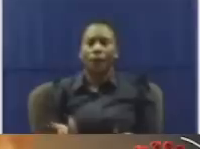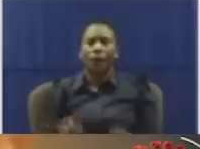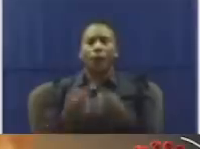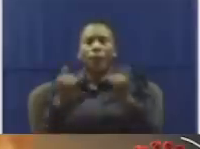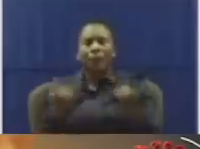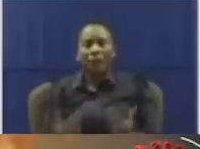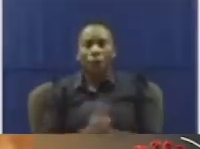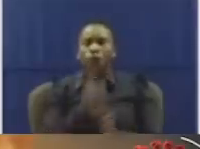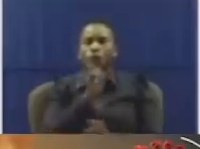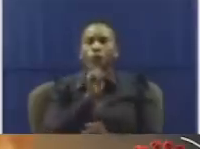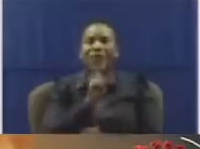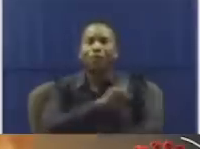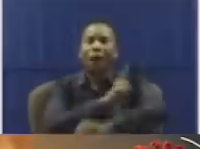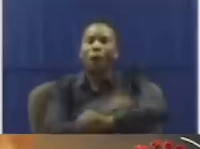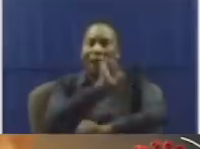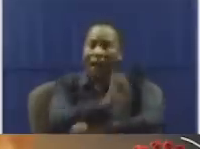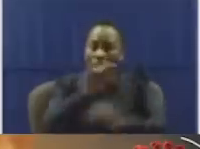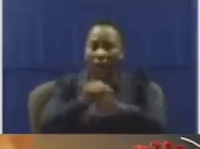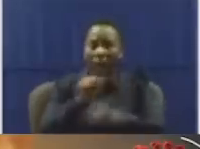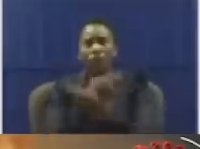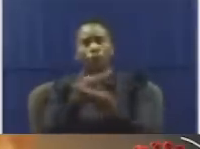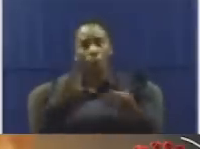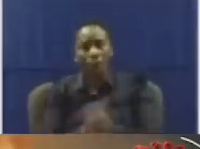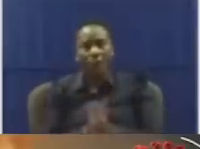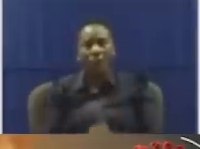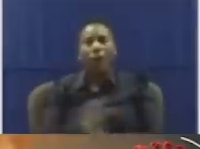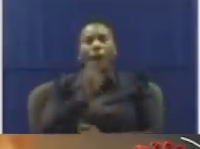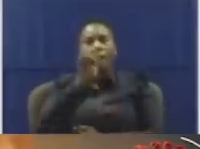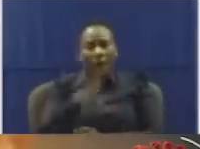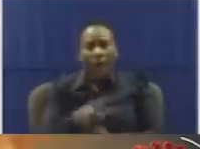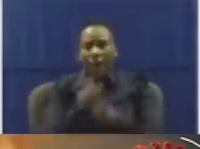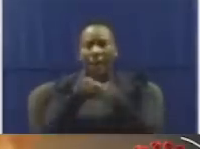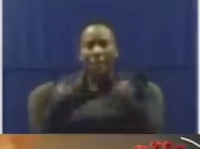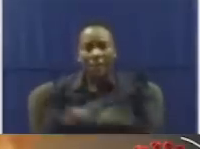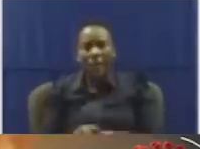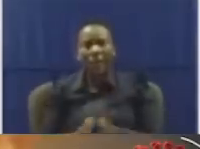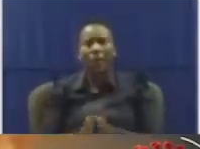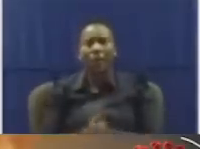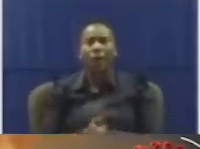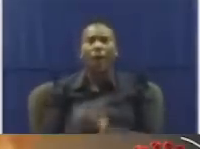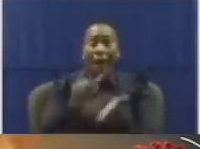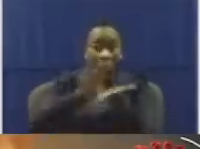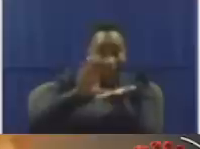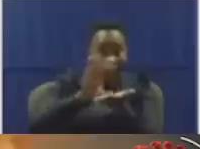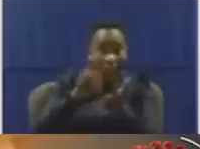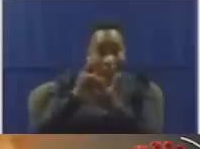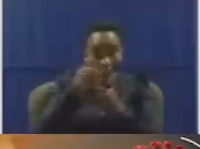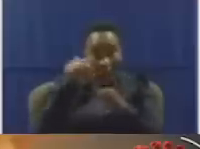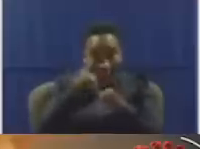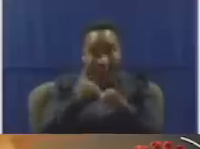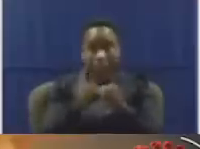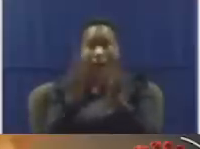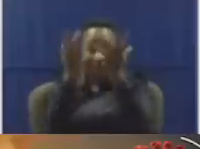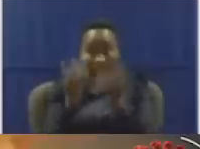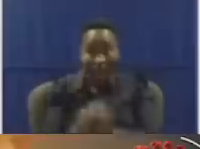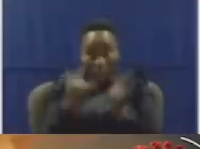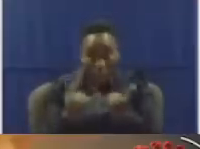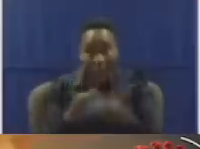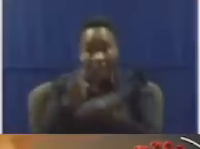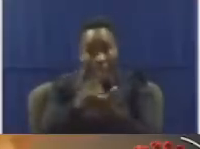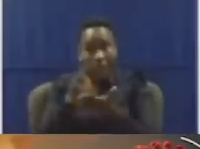significant powers and resources paid for by the taxpayers of the country and funded through this budget, which we debate in this House today,